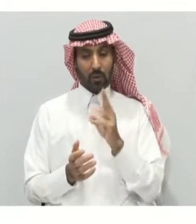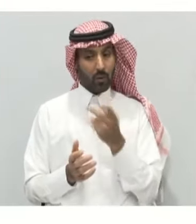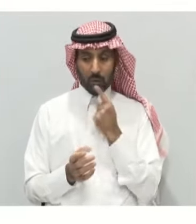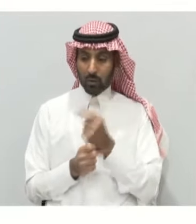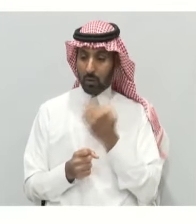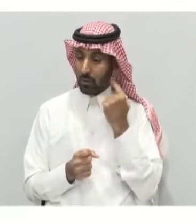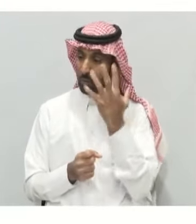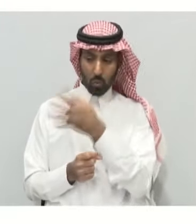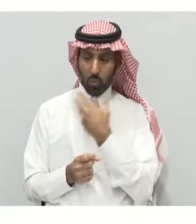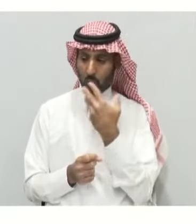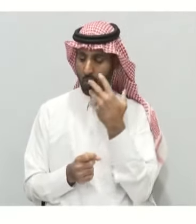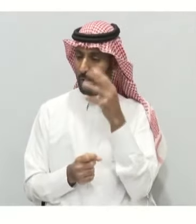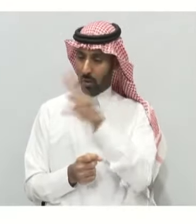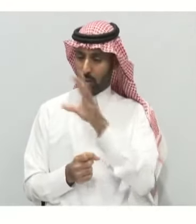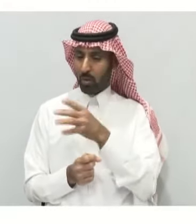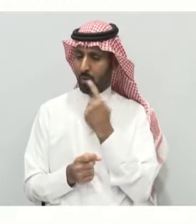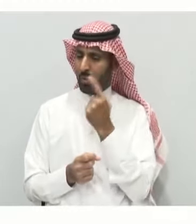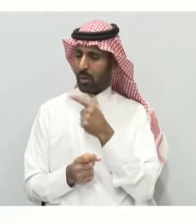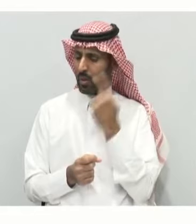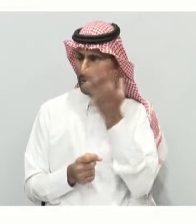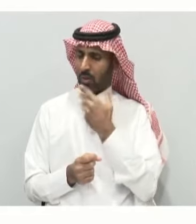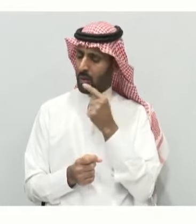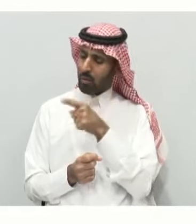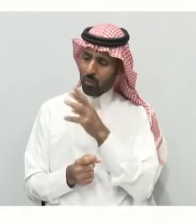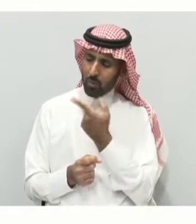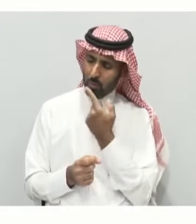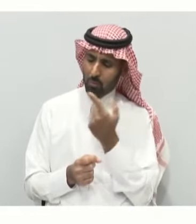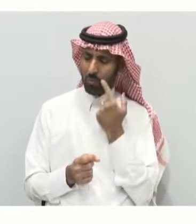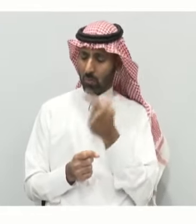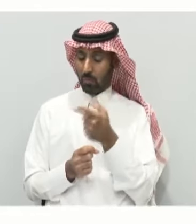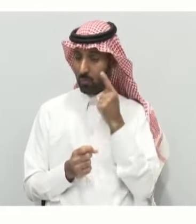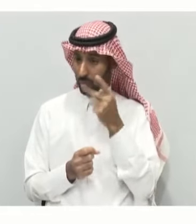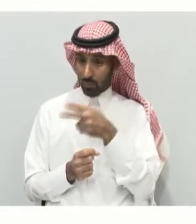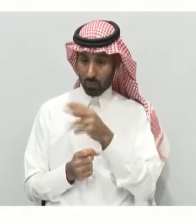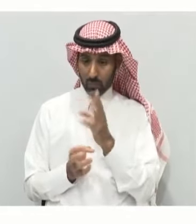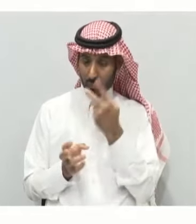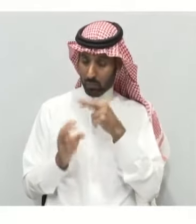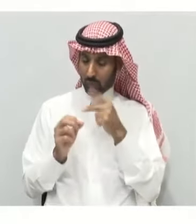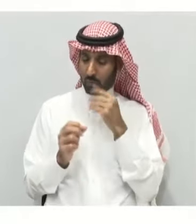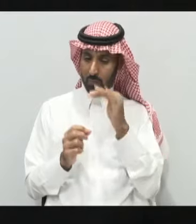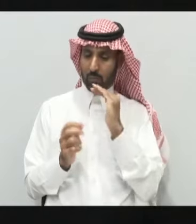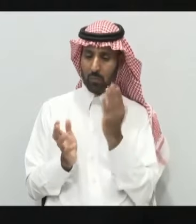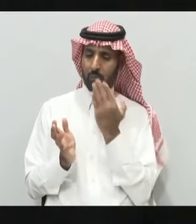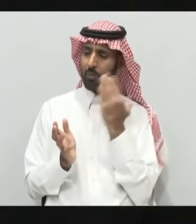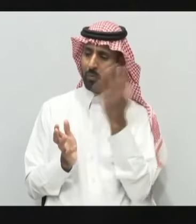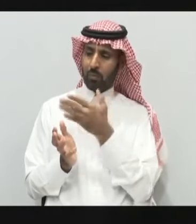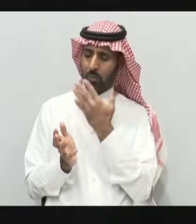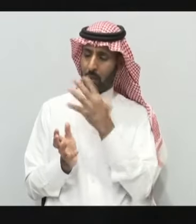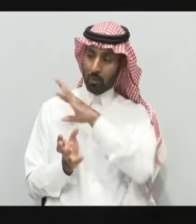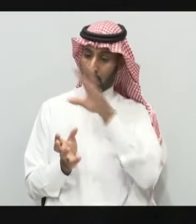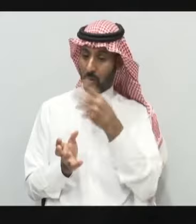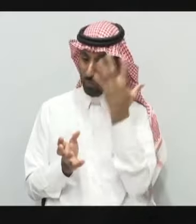they look like? And we said this particular question means or looking for an answer regarding